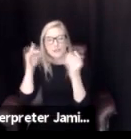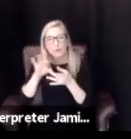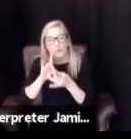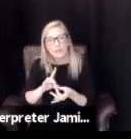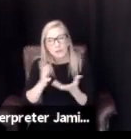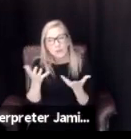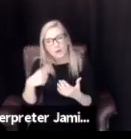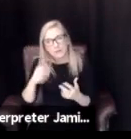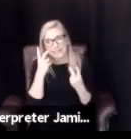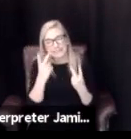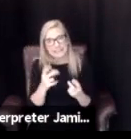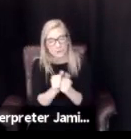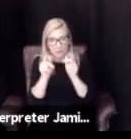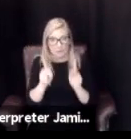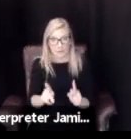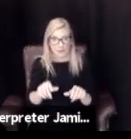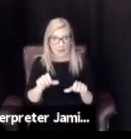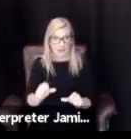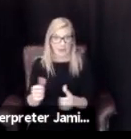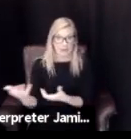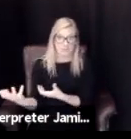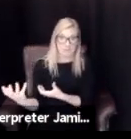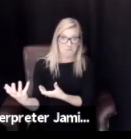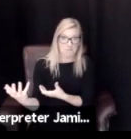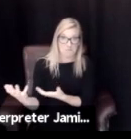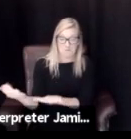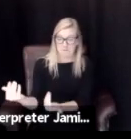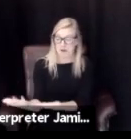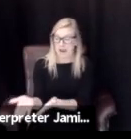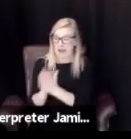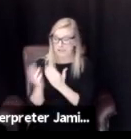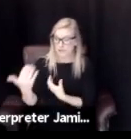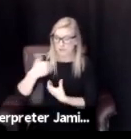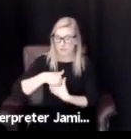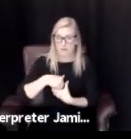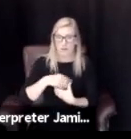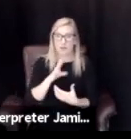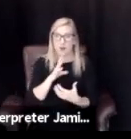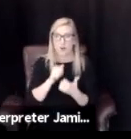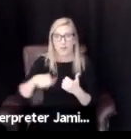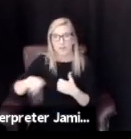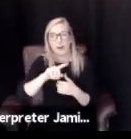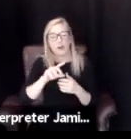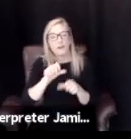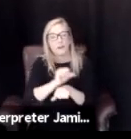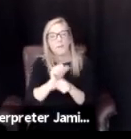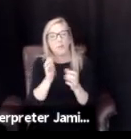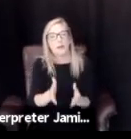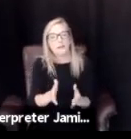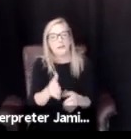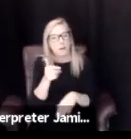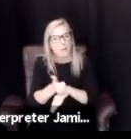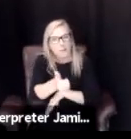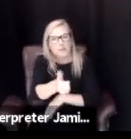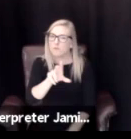see in somebody they can bring in to talk to their employees. Now, that wasn't your fault because you didn't know how they think, but I'm going to tell